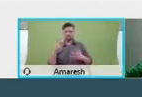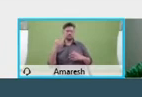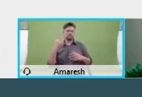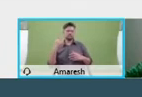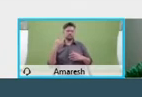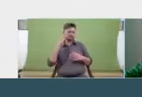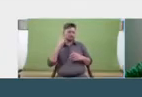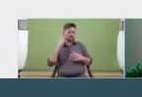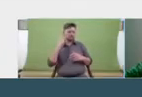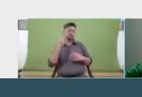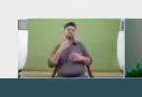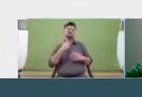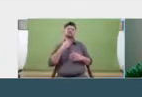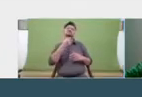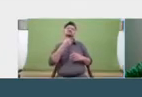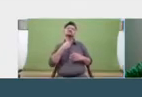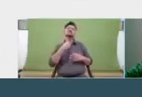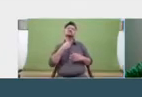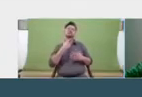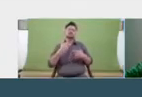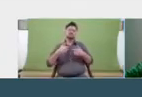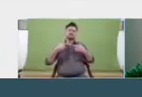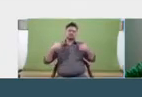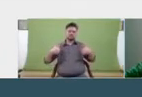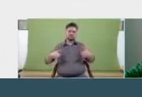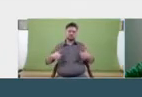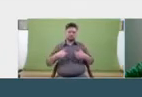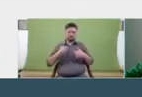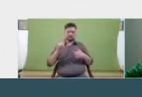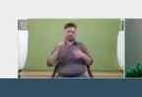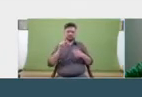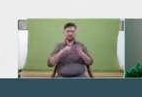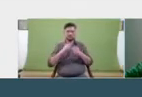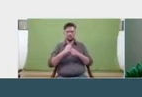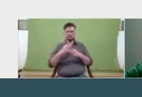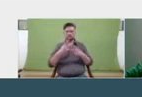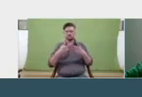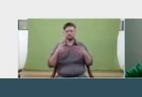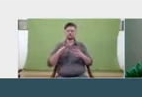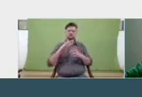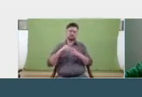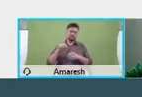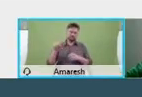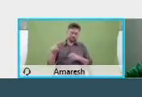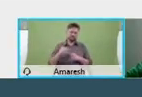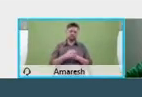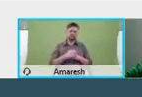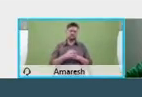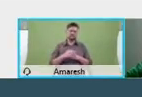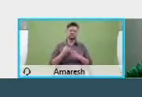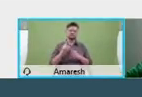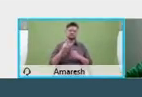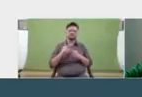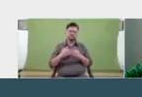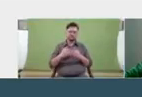air stream mechanism etc lungs but then it was very soon found out that